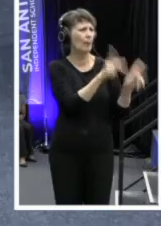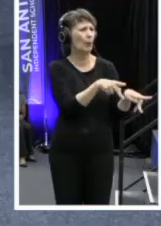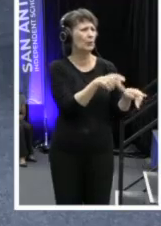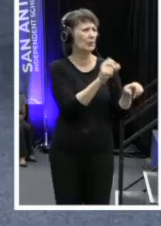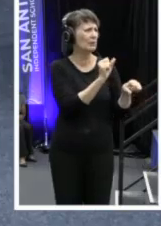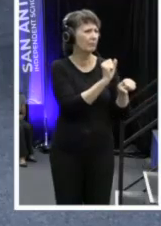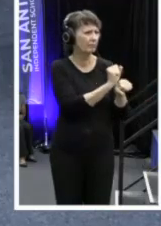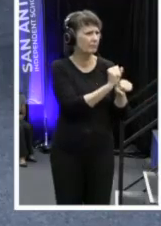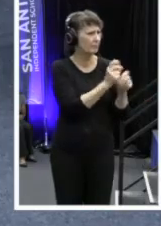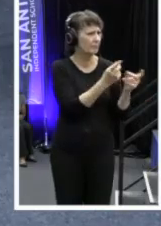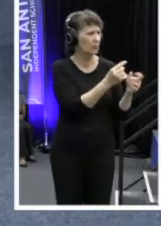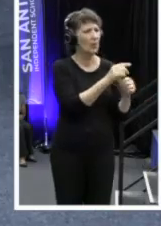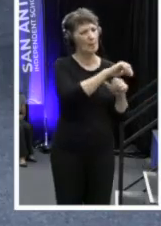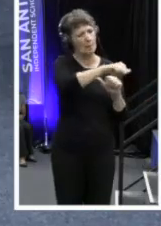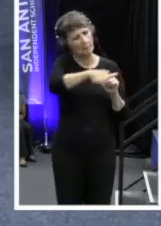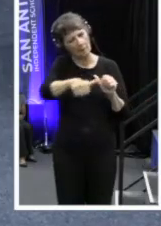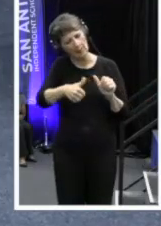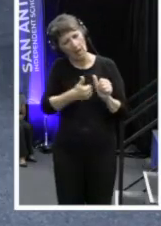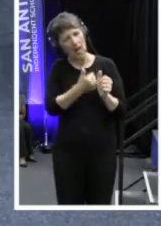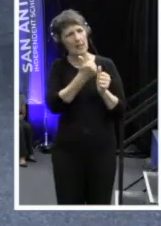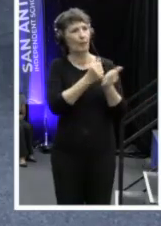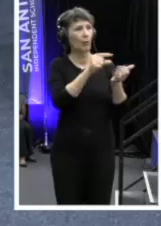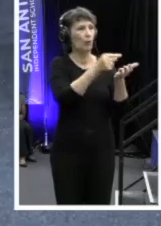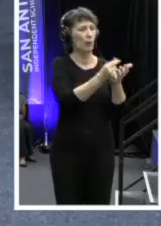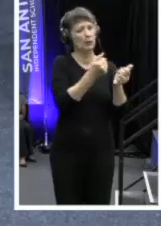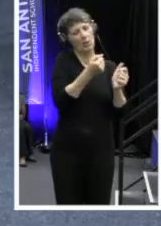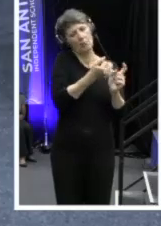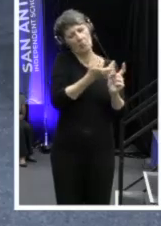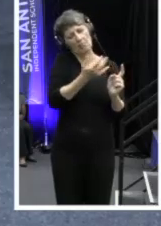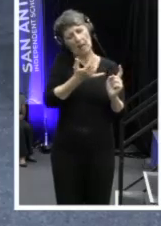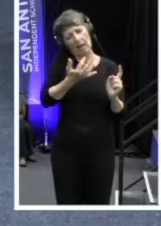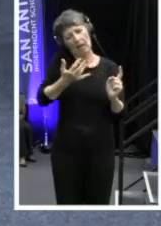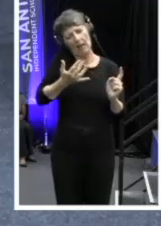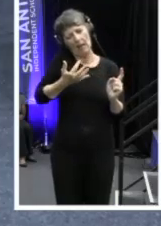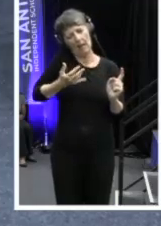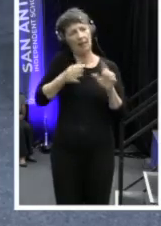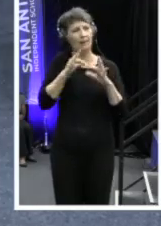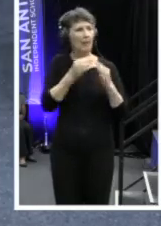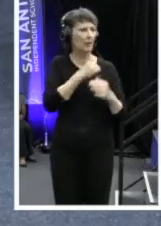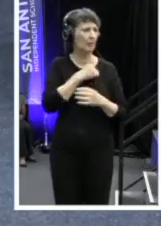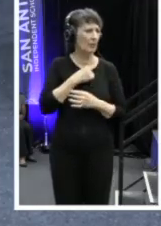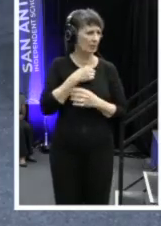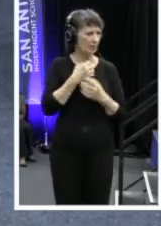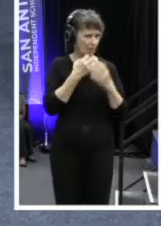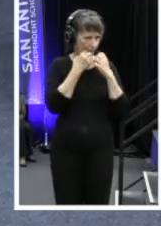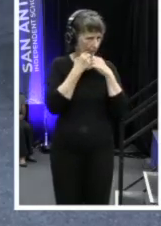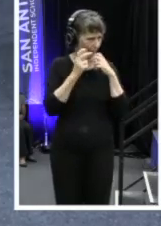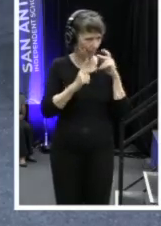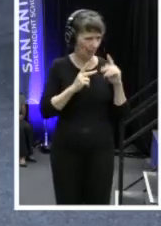We know that behind every graduate sitting here today are many, many family members and loved ones